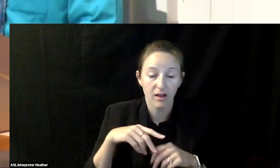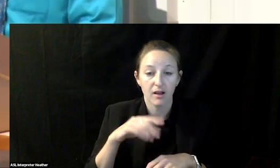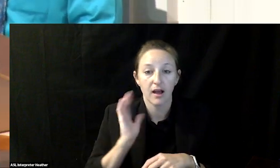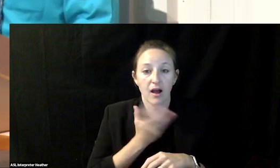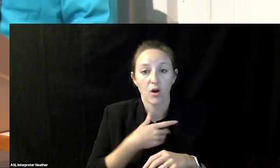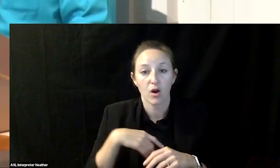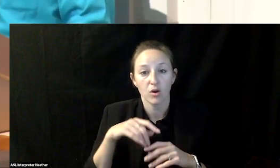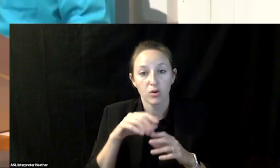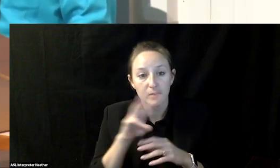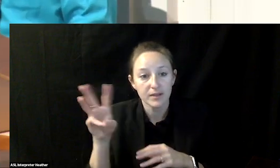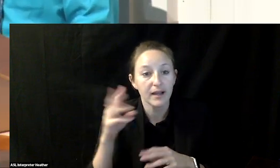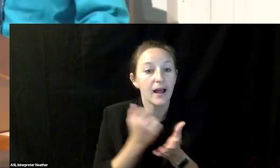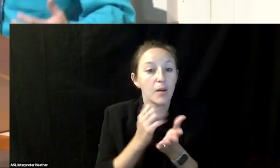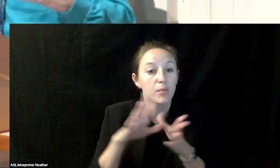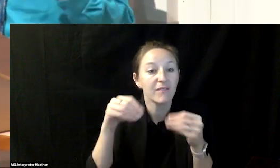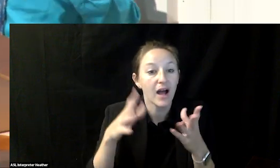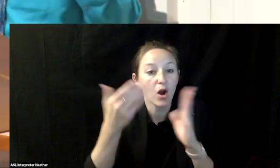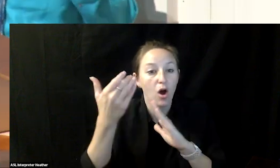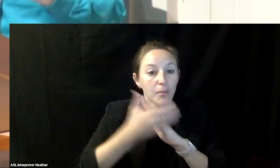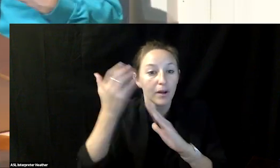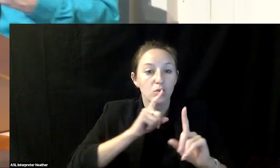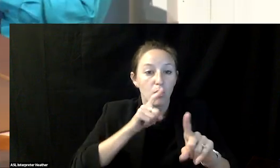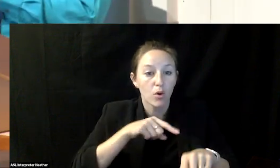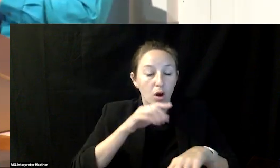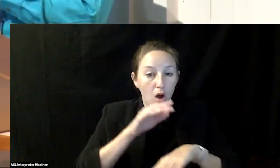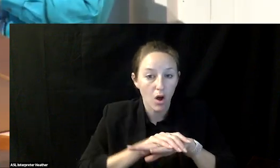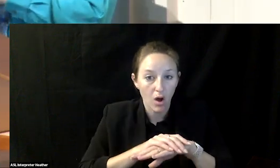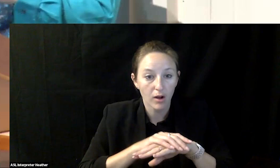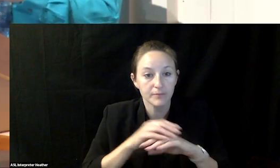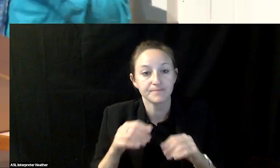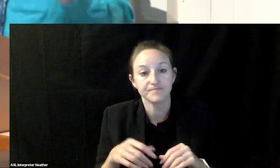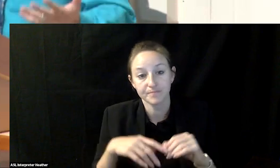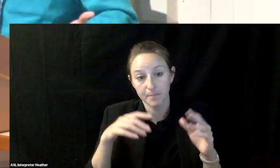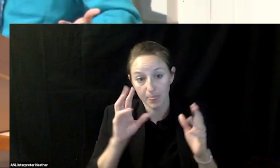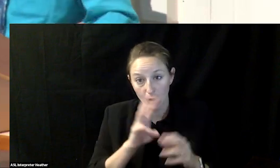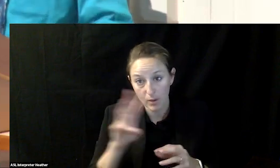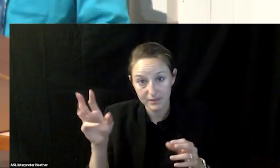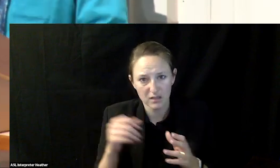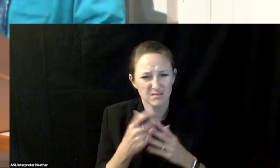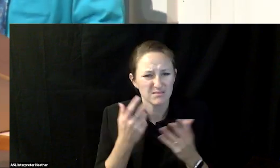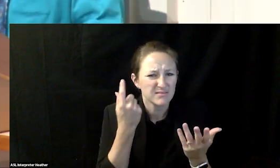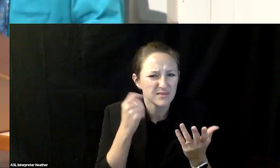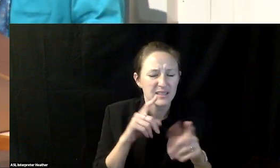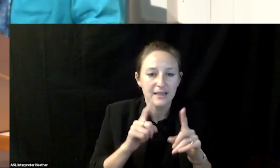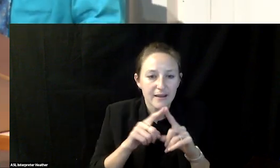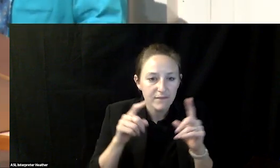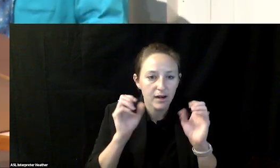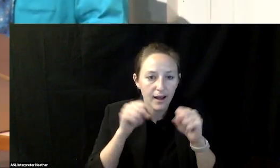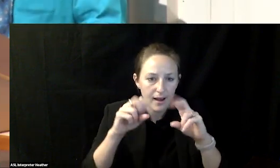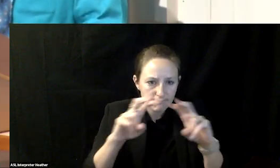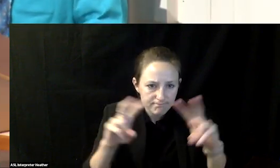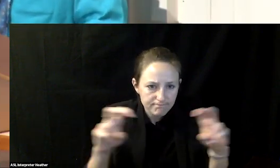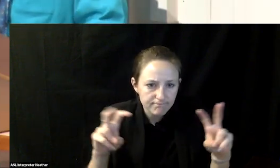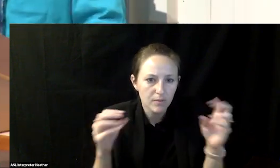automated reports on accessibility. And when you're ready for a deeper dive, tools that you can use to help assess the accessibility of your website,